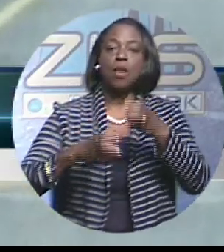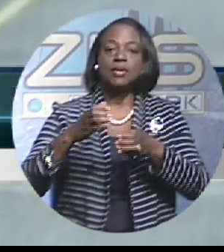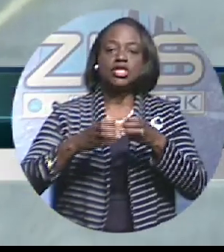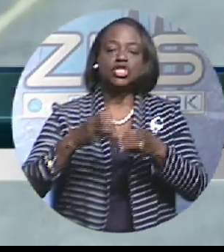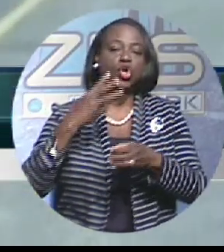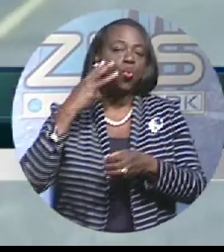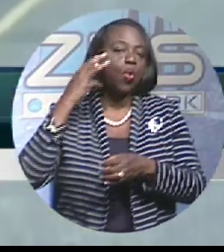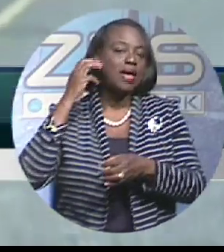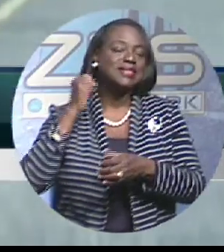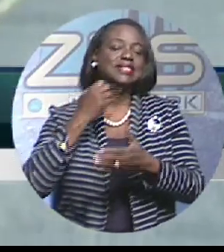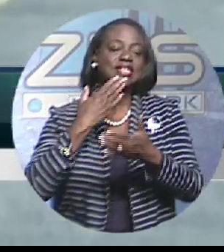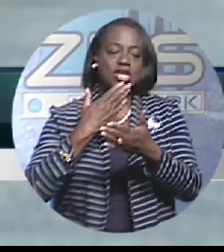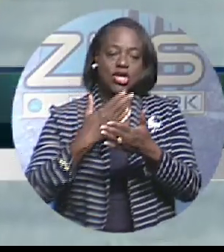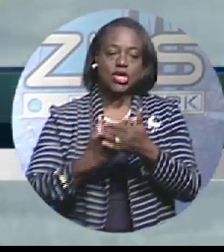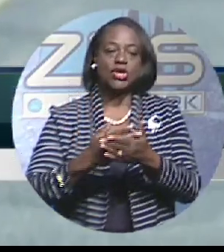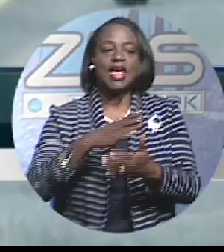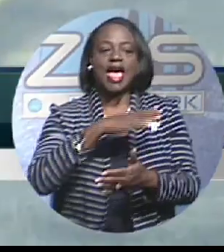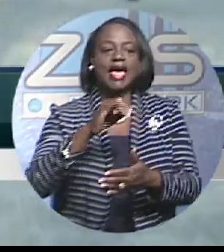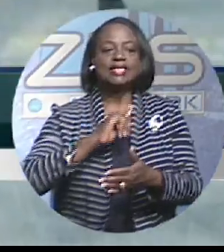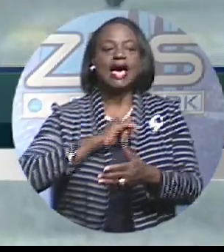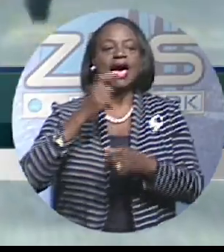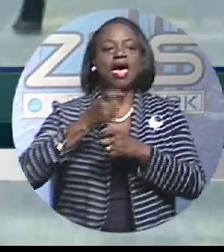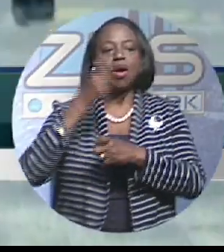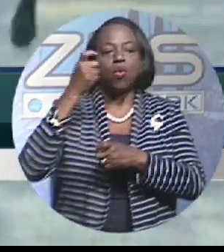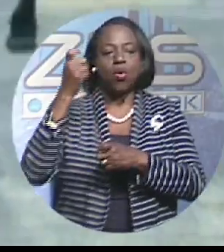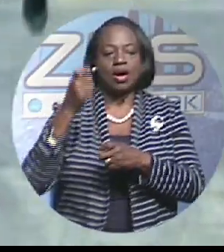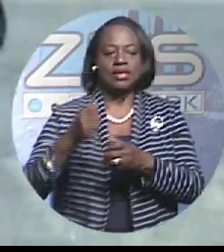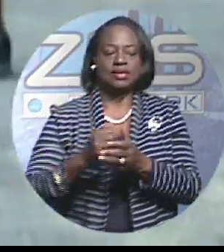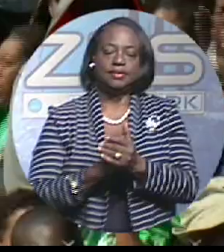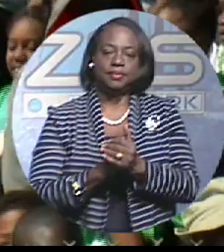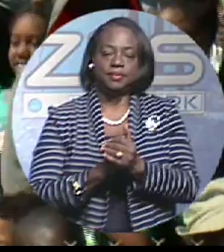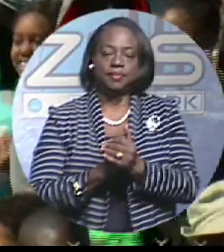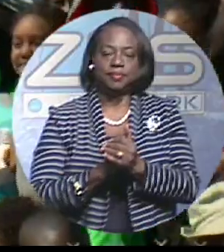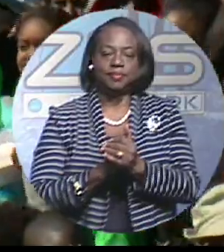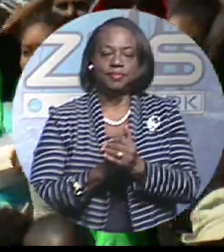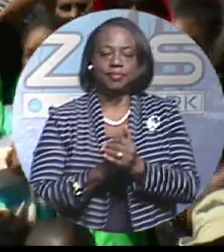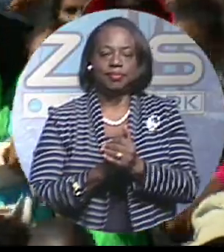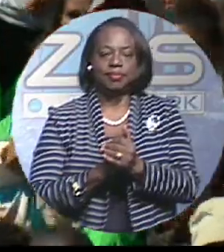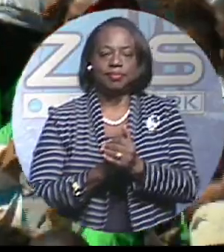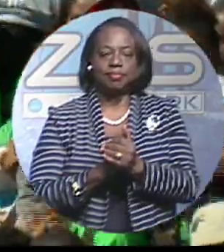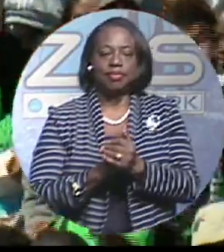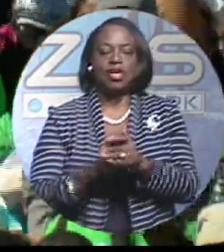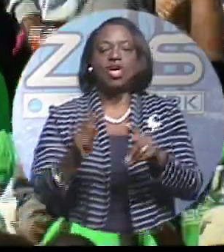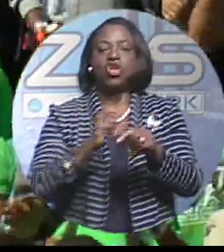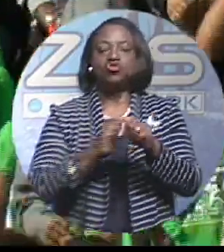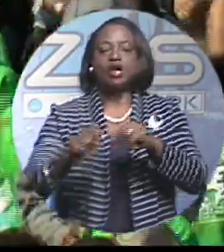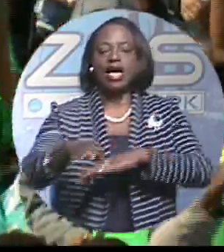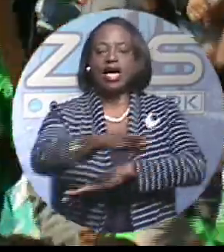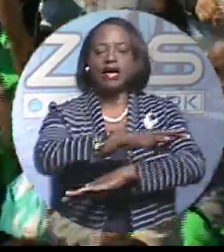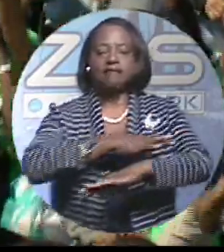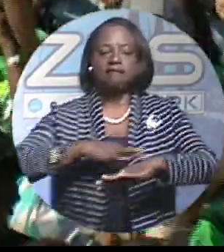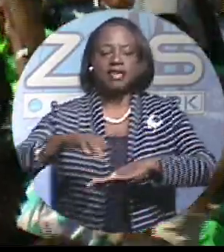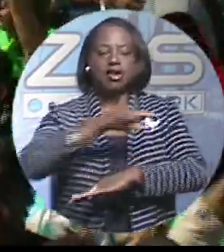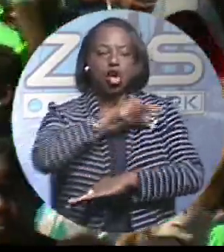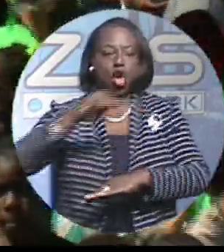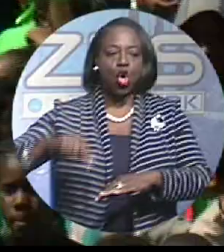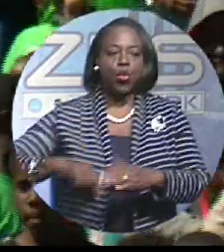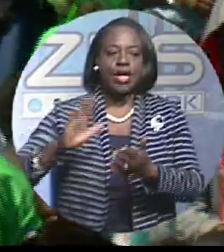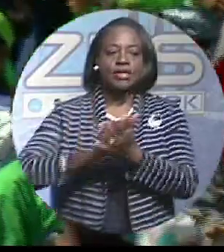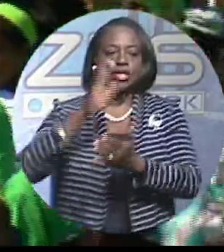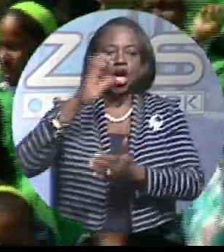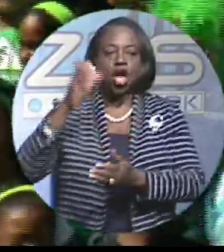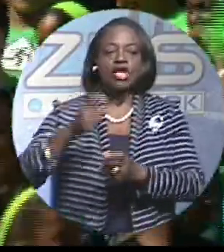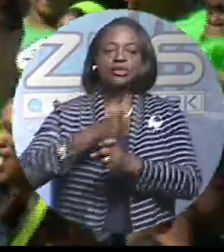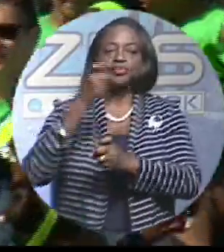won. Reporting for ZNS Total Sports, I am Julian Gibson. Keeping with track and field, Queens College won their second consecutive